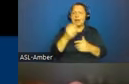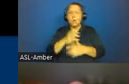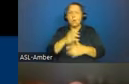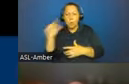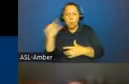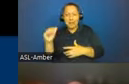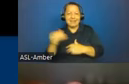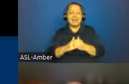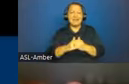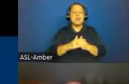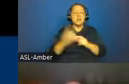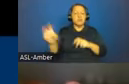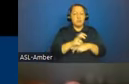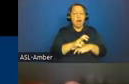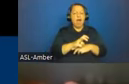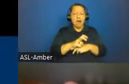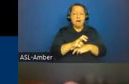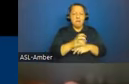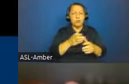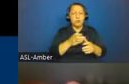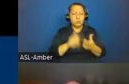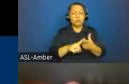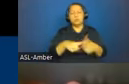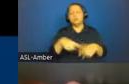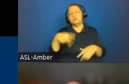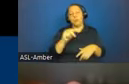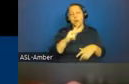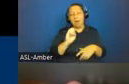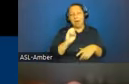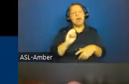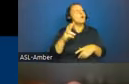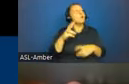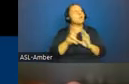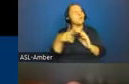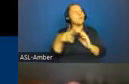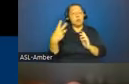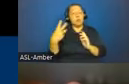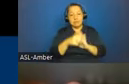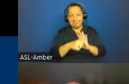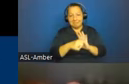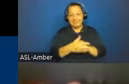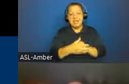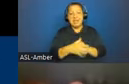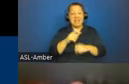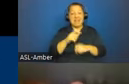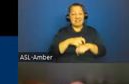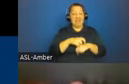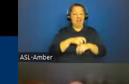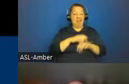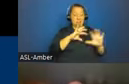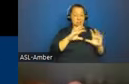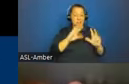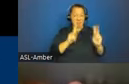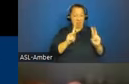timber hub that is Spokane, Washington, where the population at the time was doubling, even tripling every decade